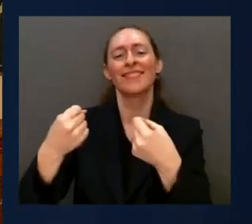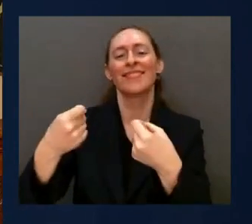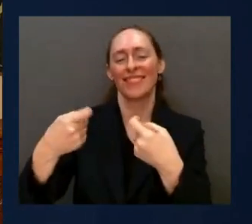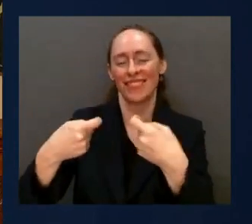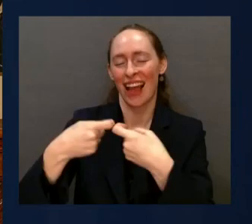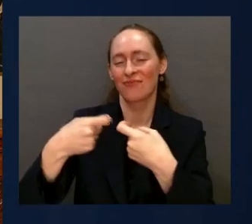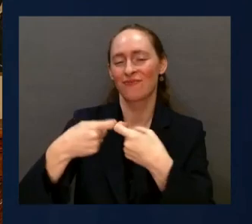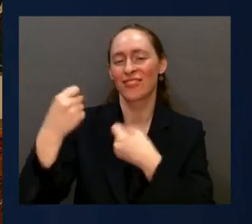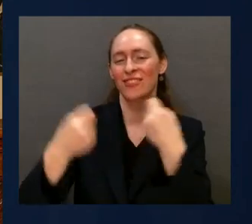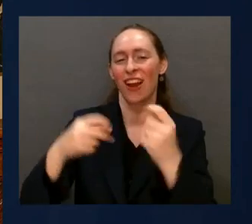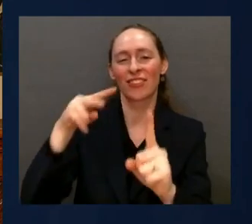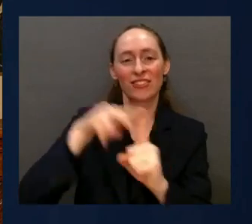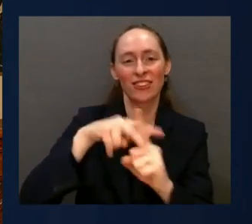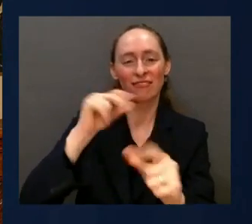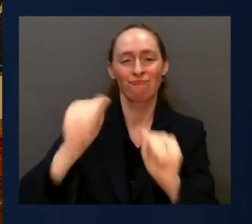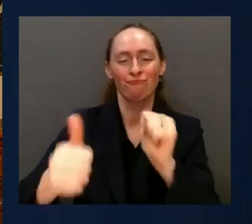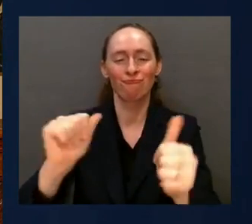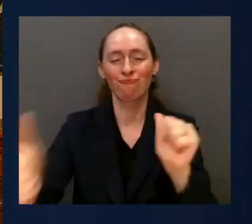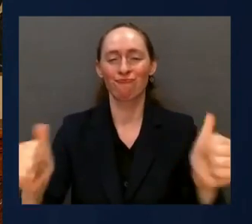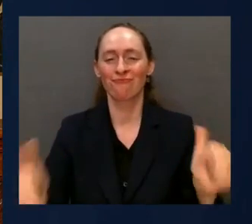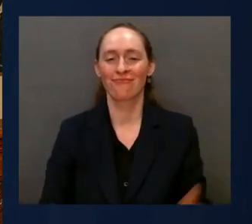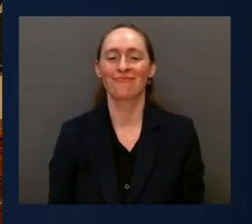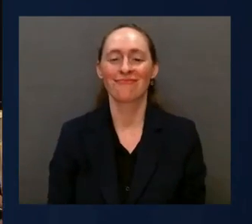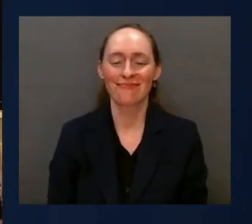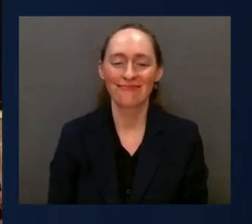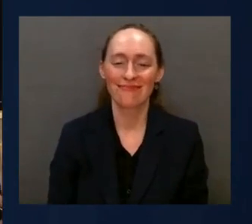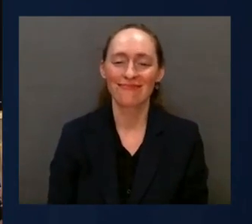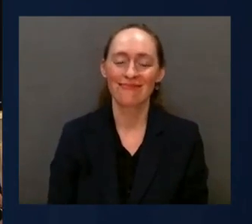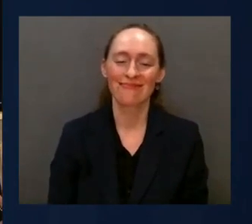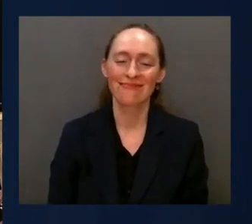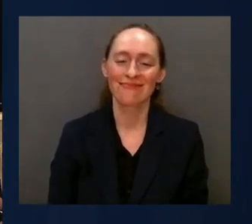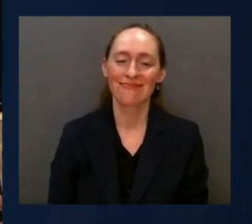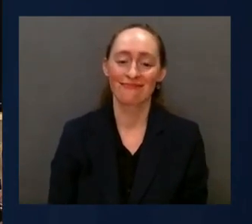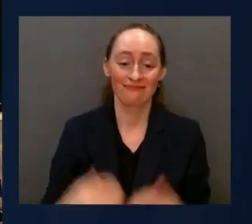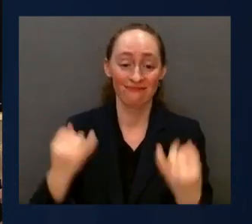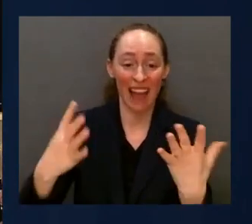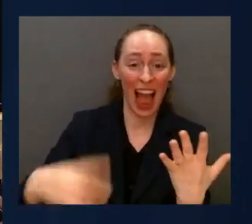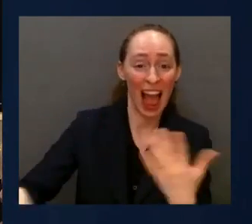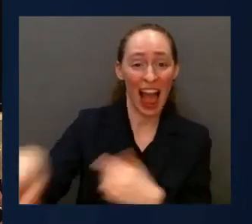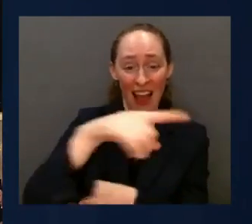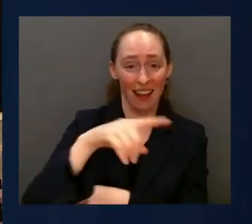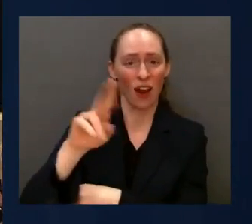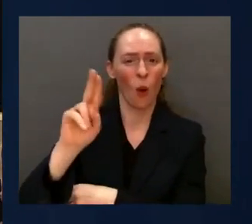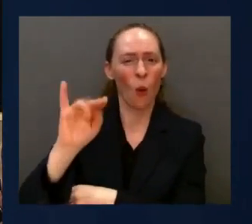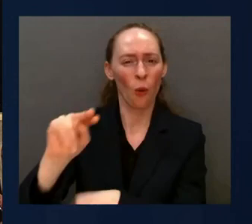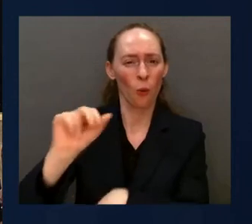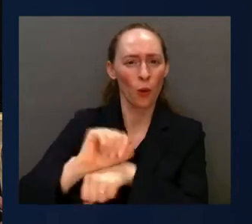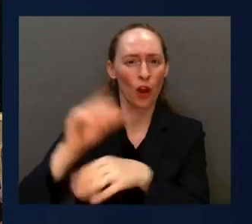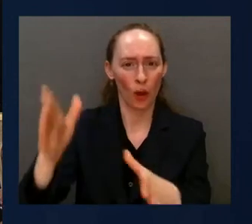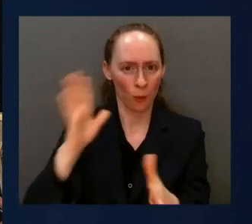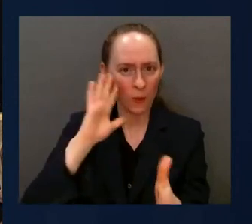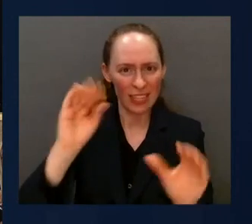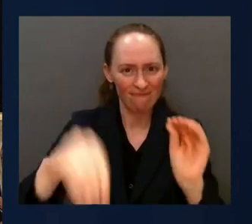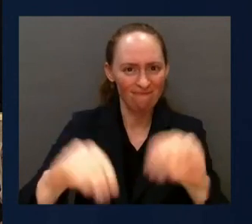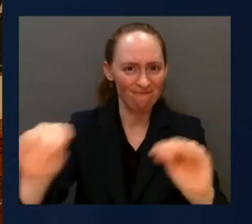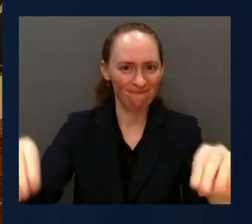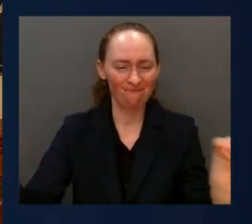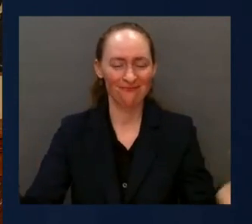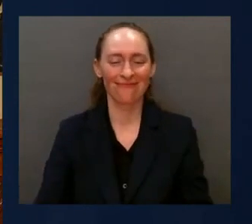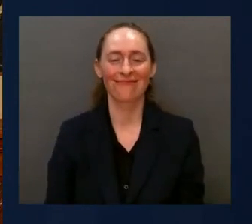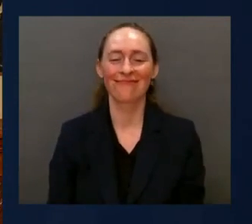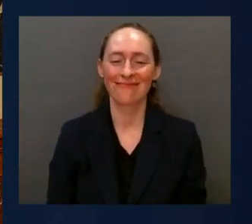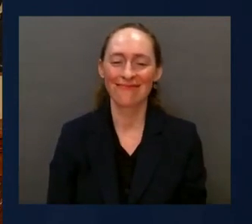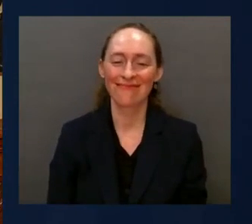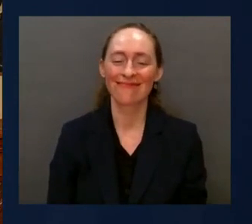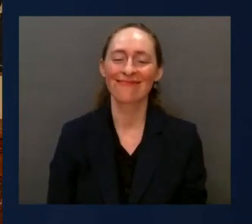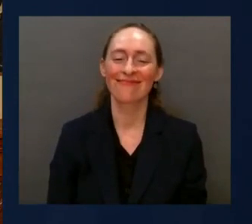workers. And we're helping families save more than $1,000 a year with tax credits to